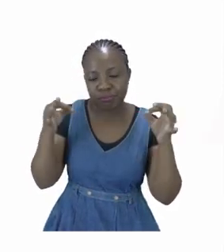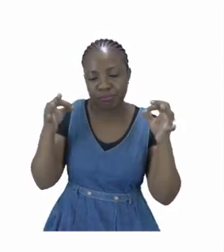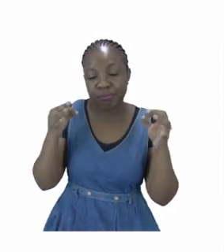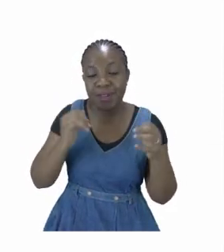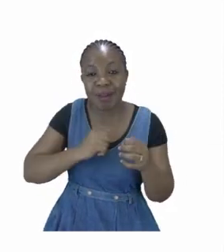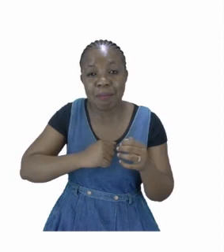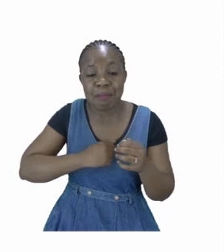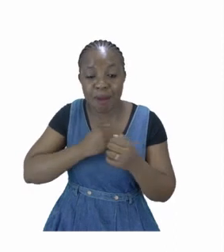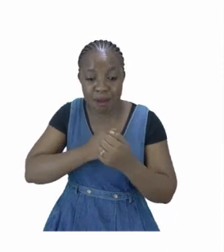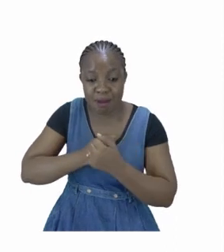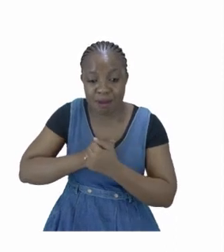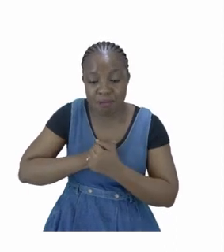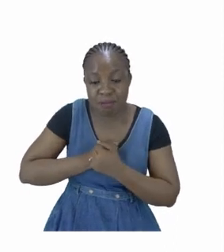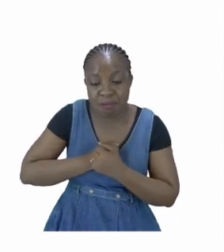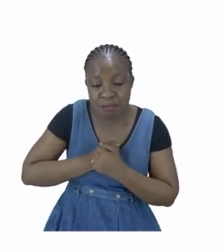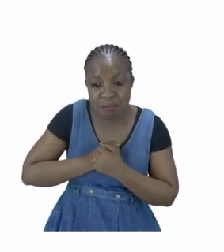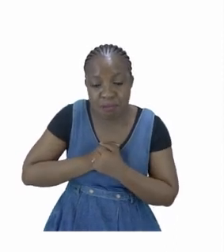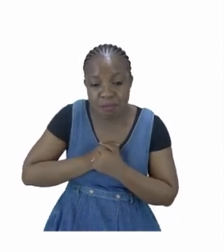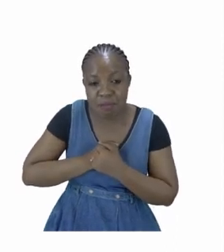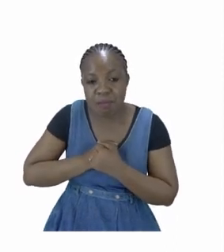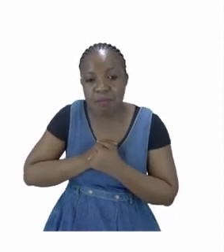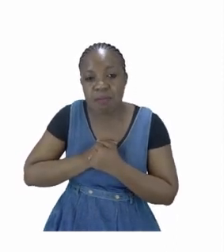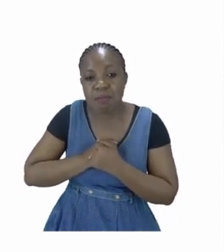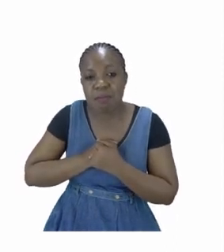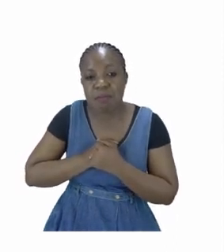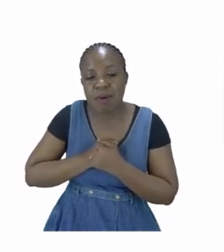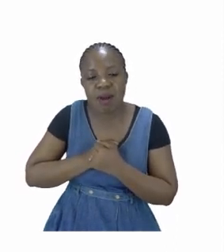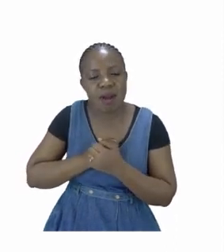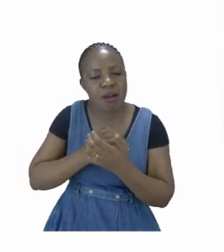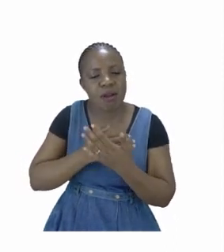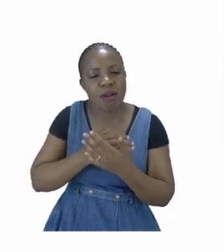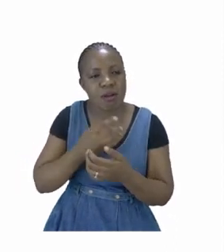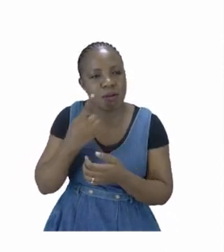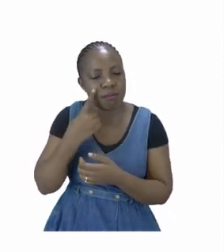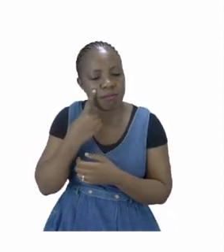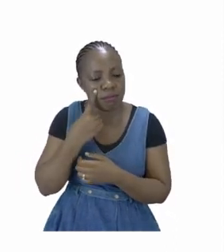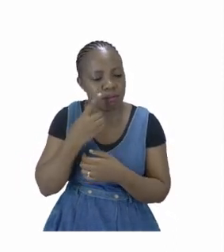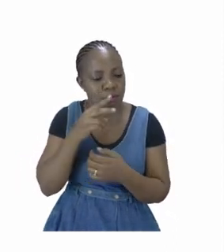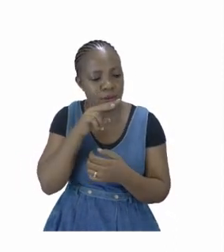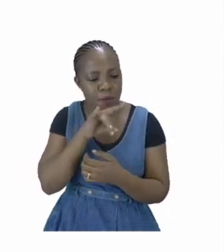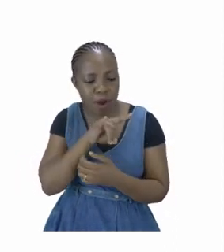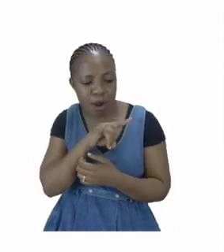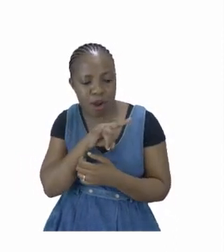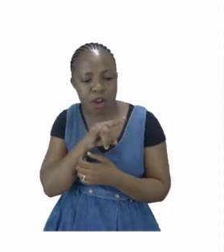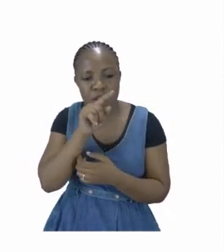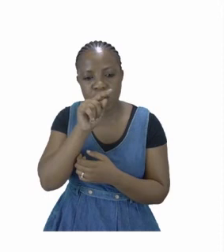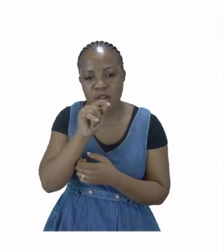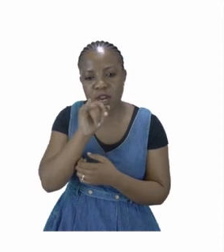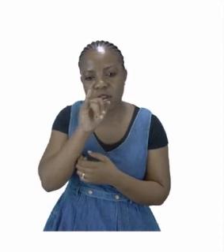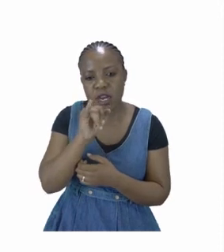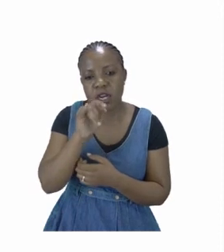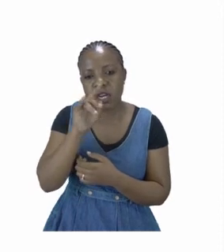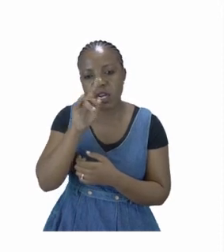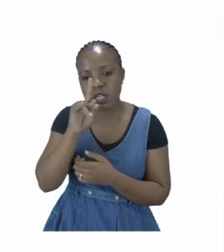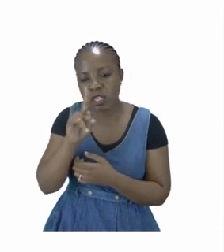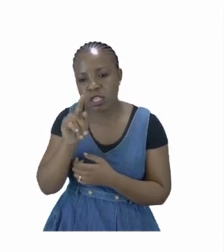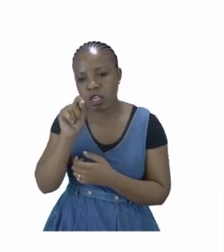and listen to iTunes. I go to school by